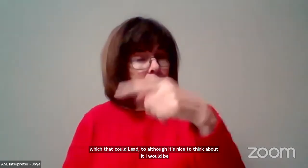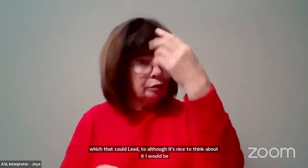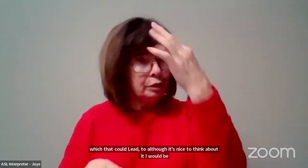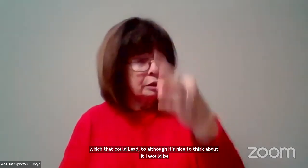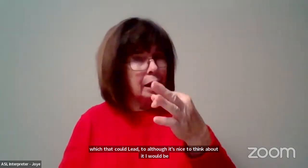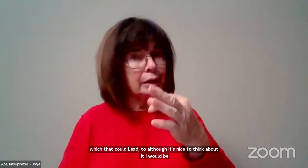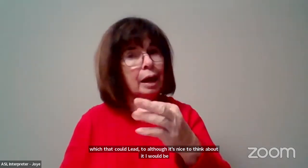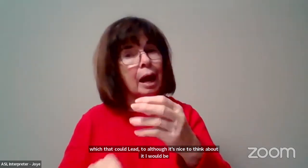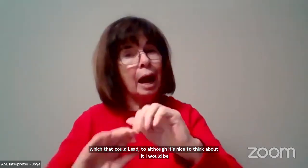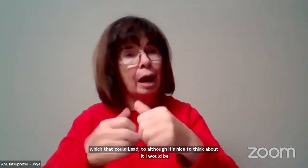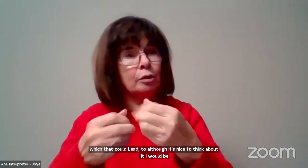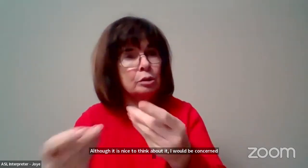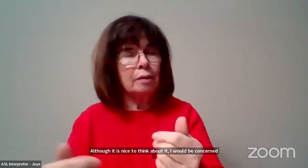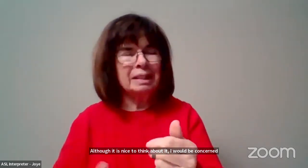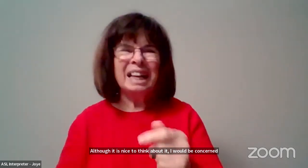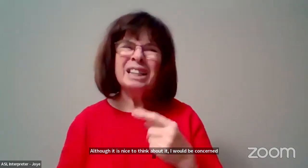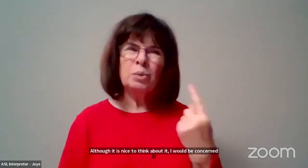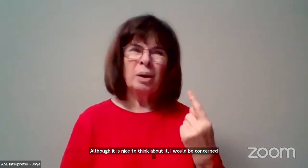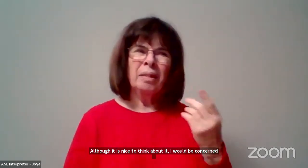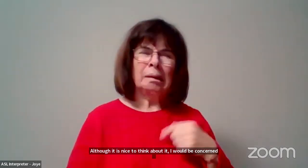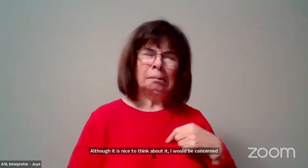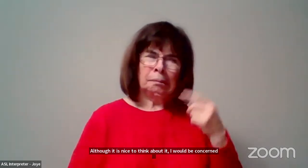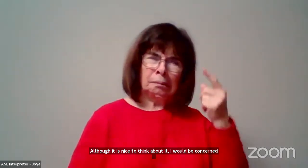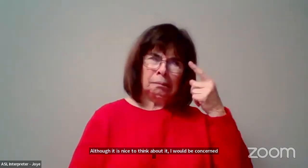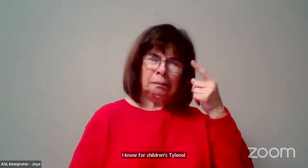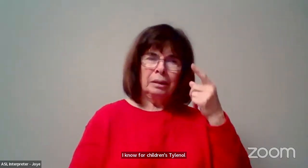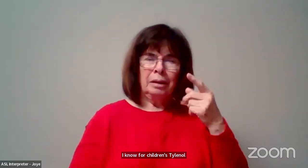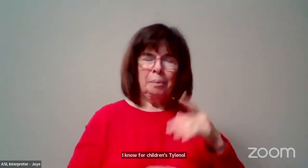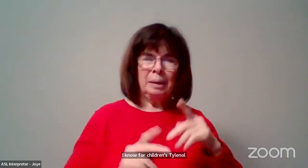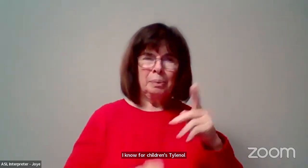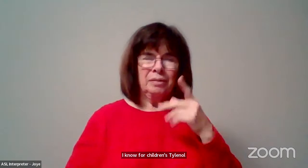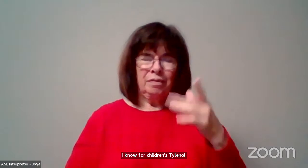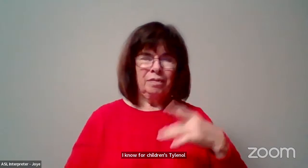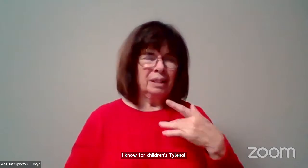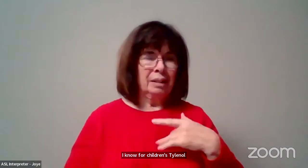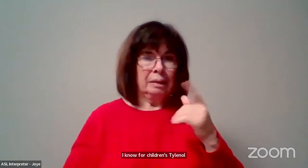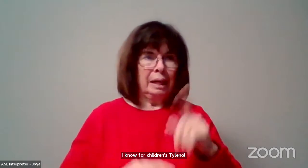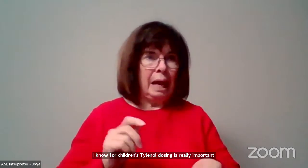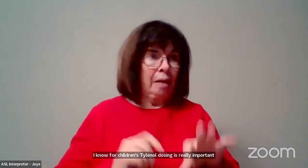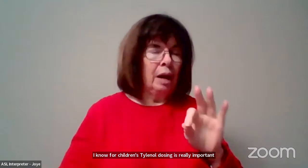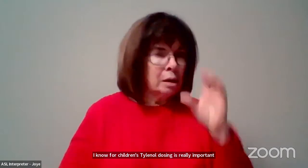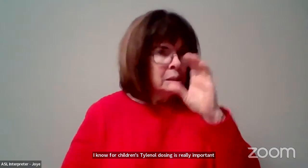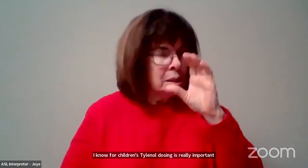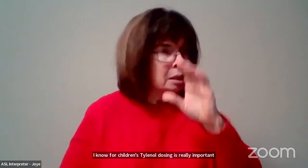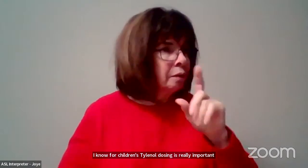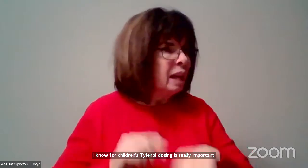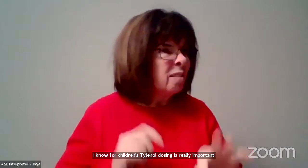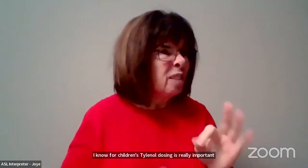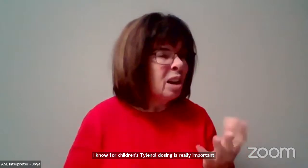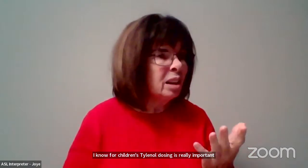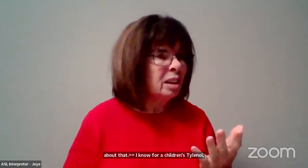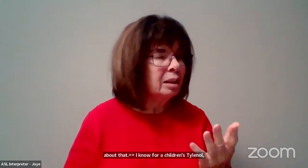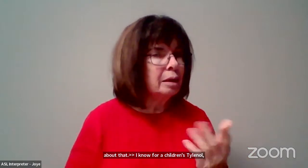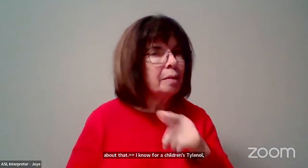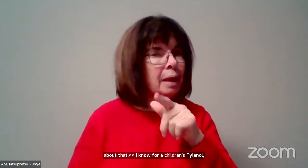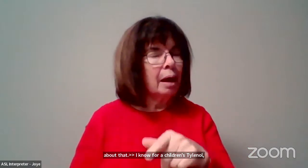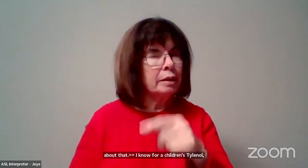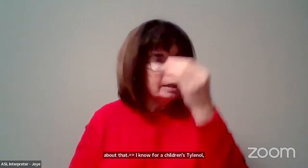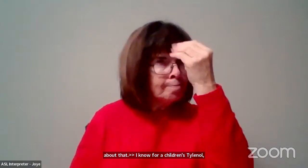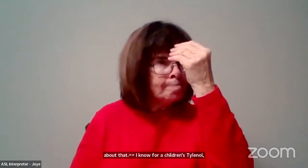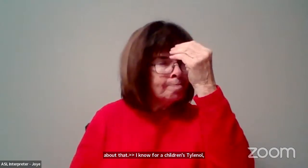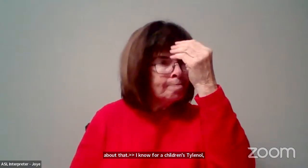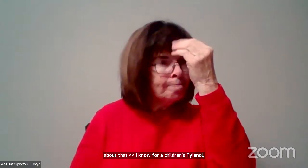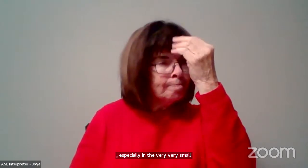That is the one thing that concerns me, that if people feel that they can't find something and they kind of create their